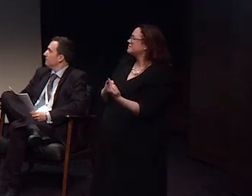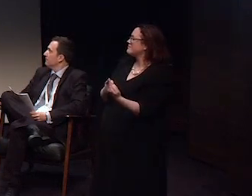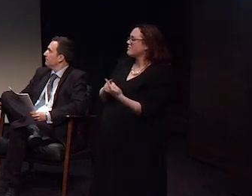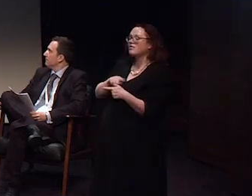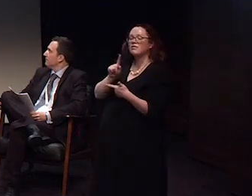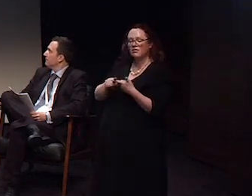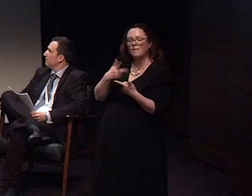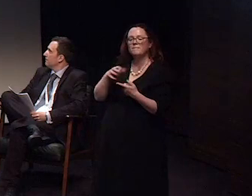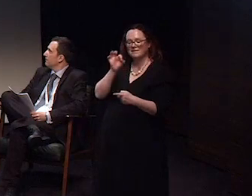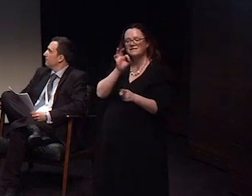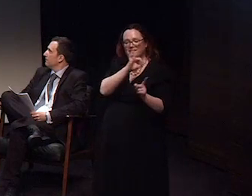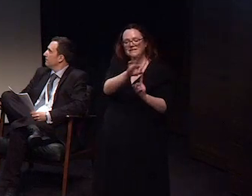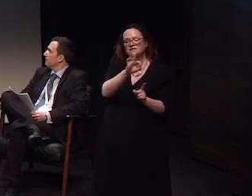interviews.